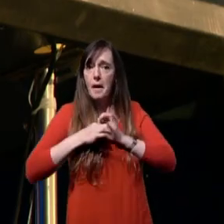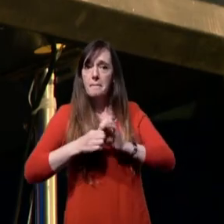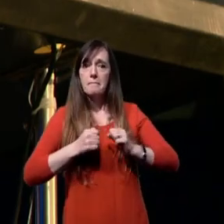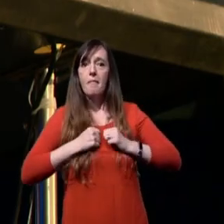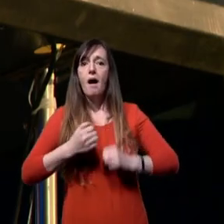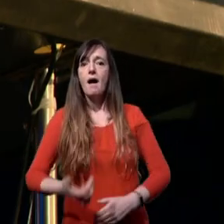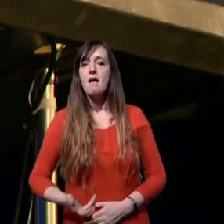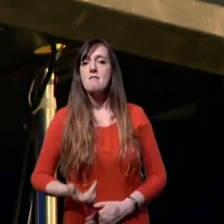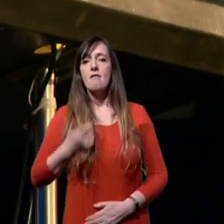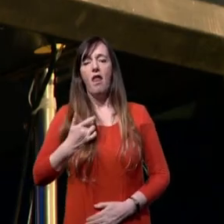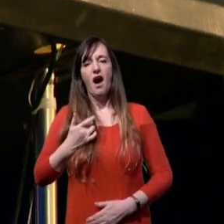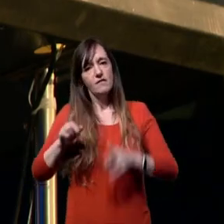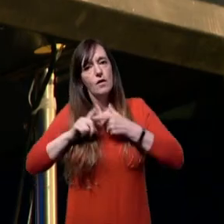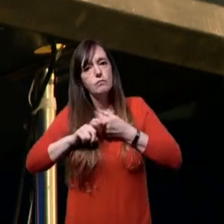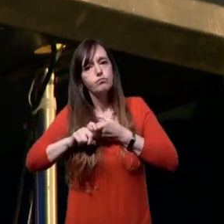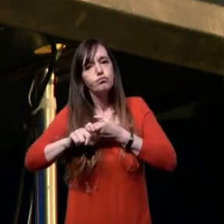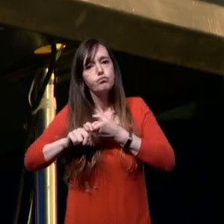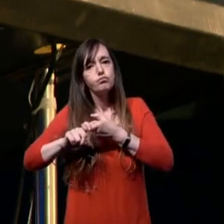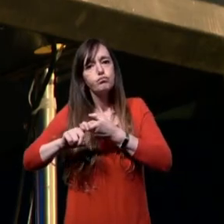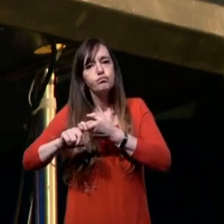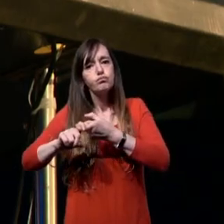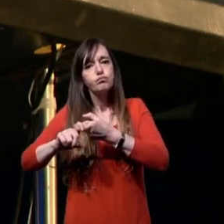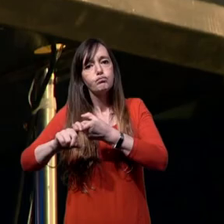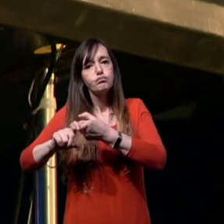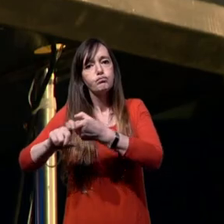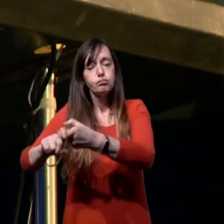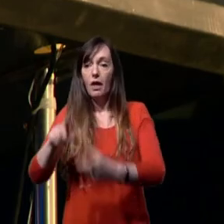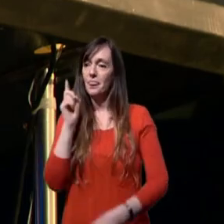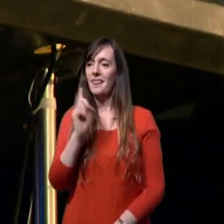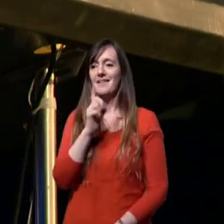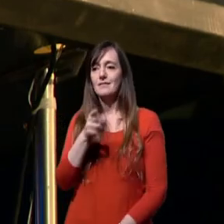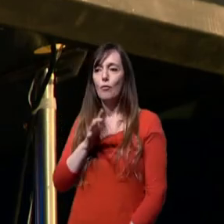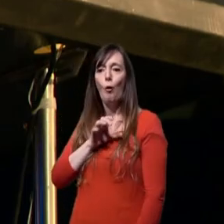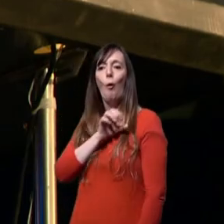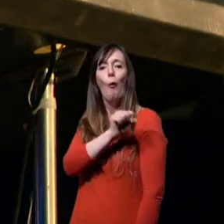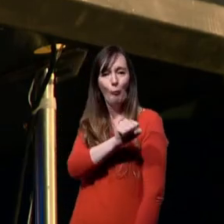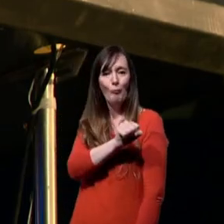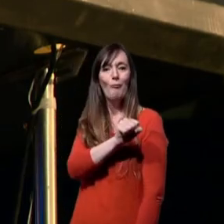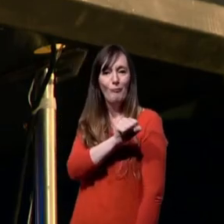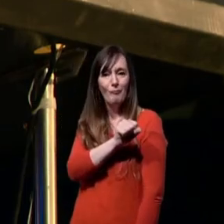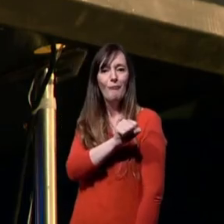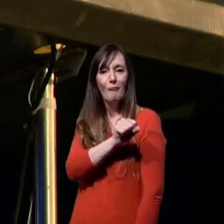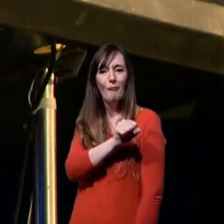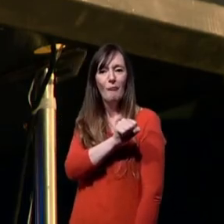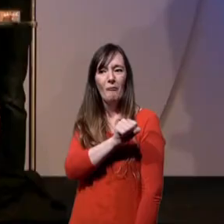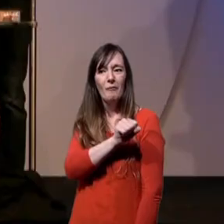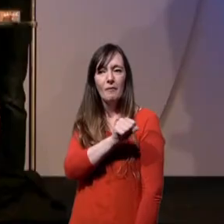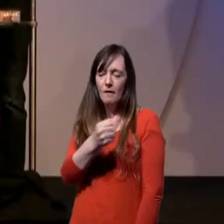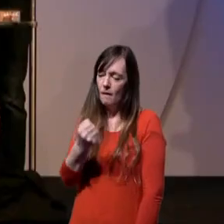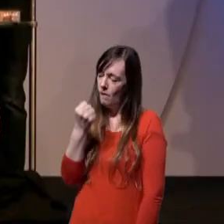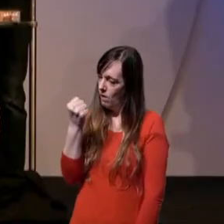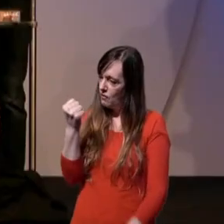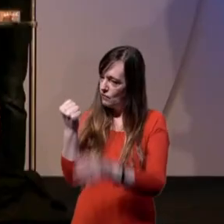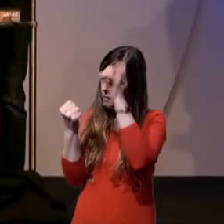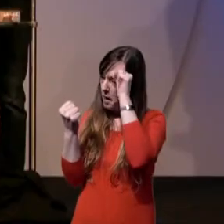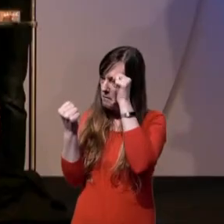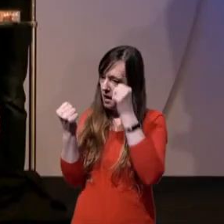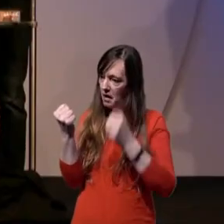indestructible life. What a hope to have when things seem hopeless.